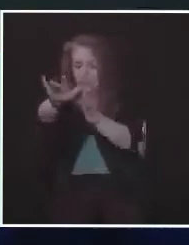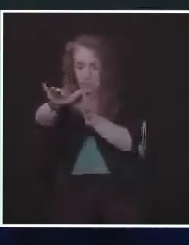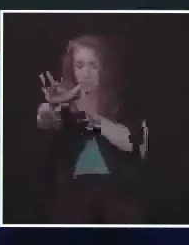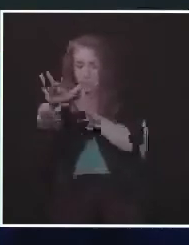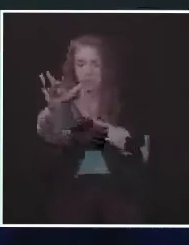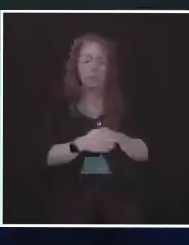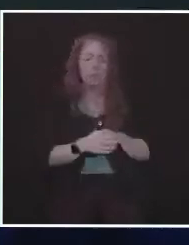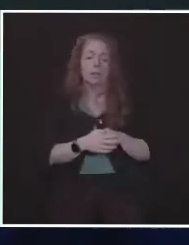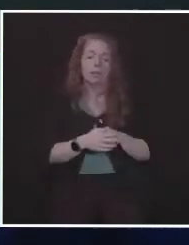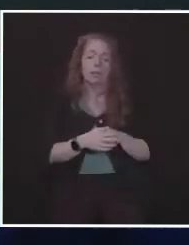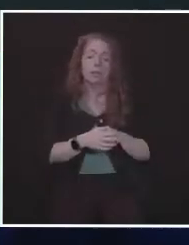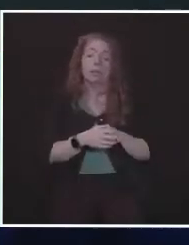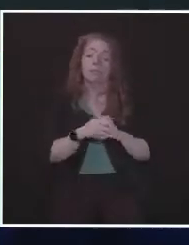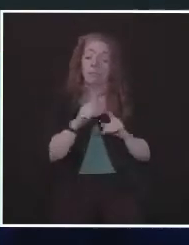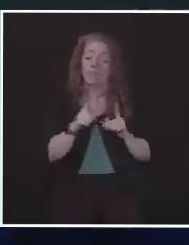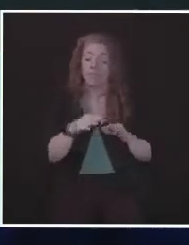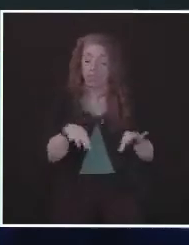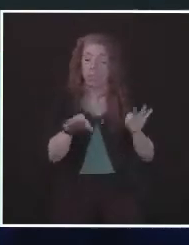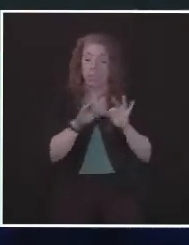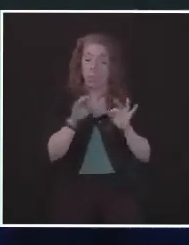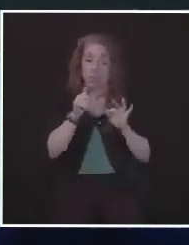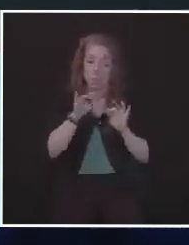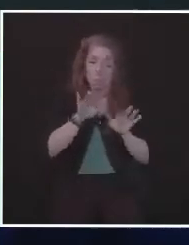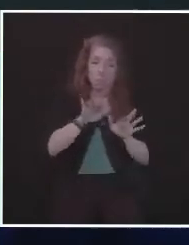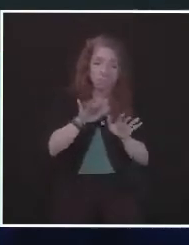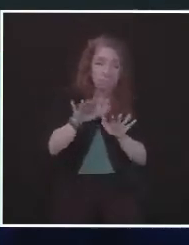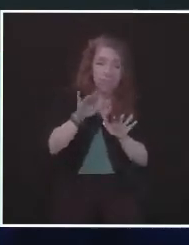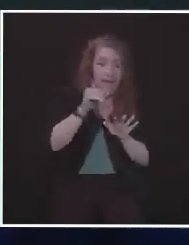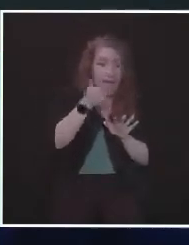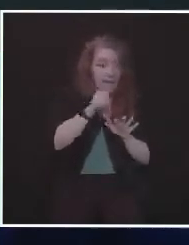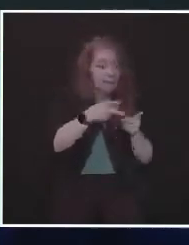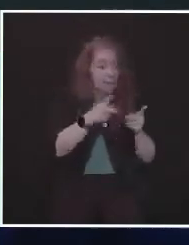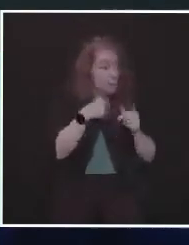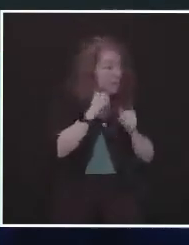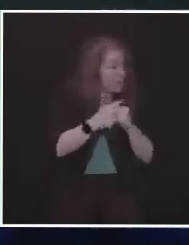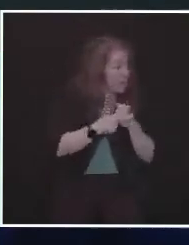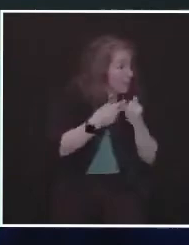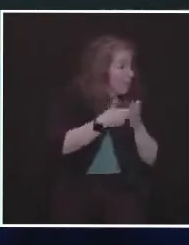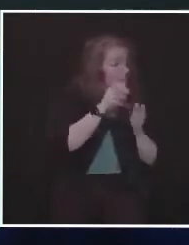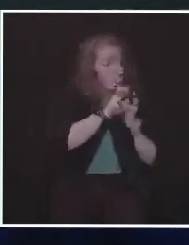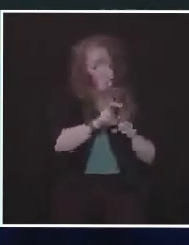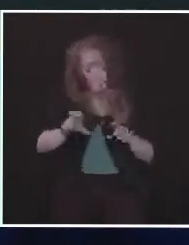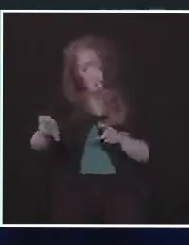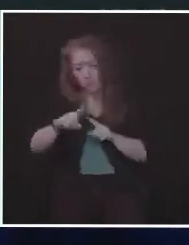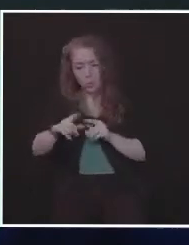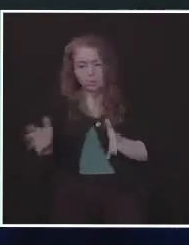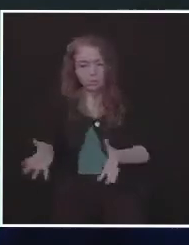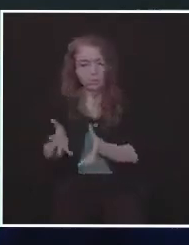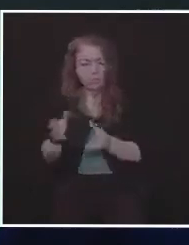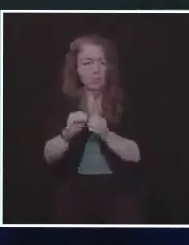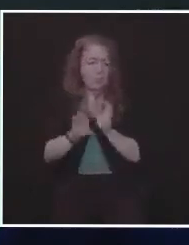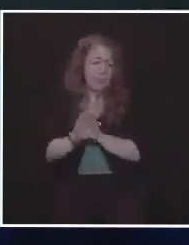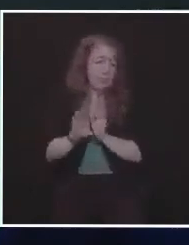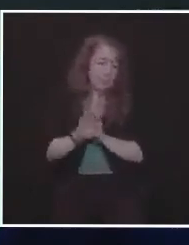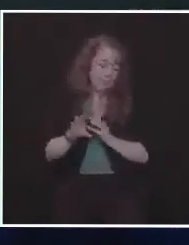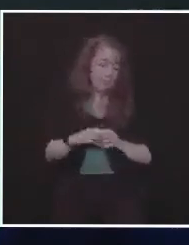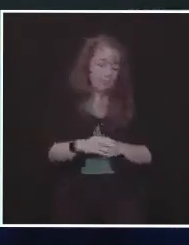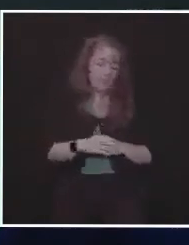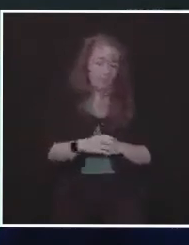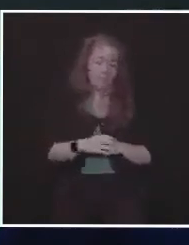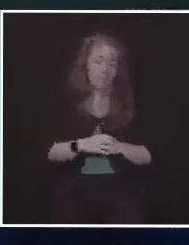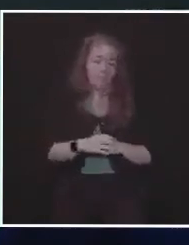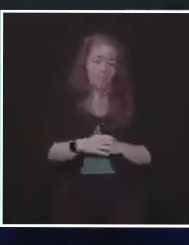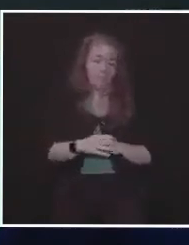able to free up the resources for development. And I'd just like to add, this isn't just a